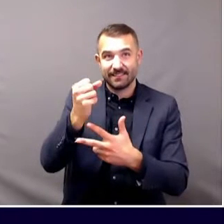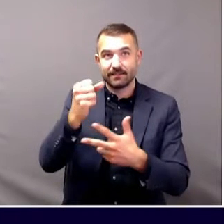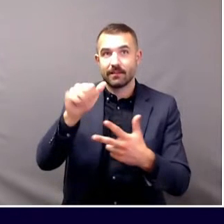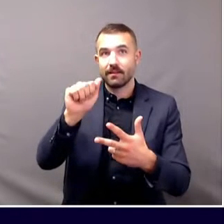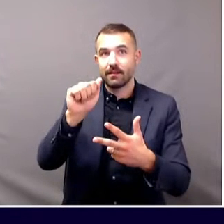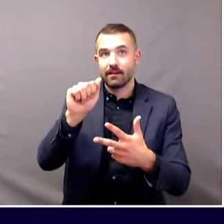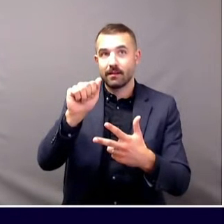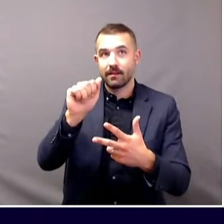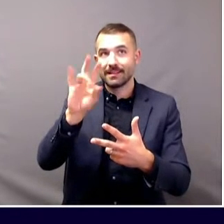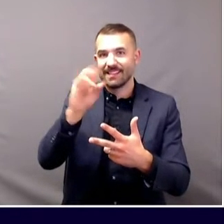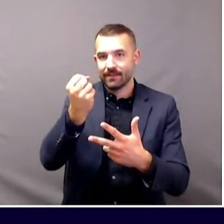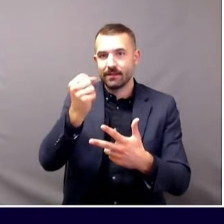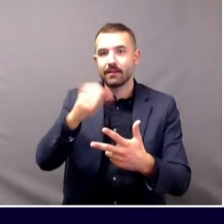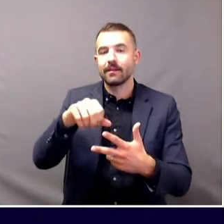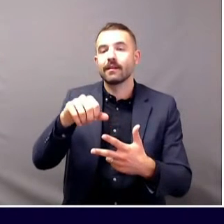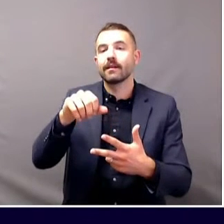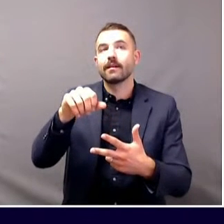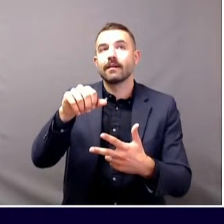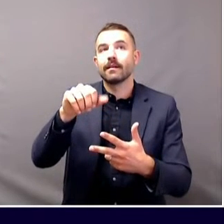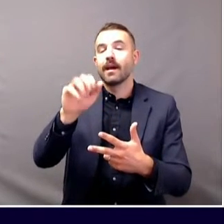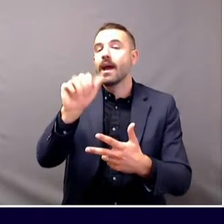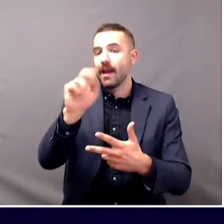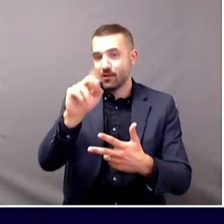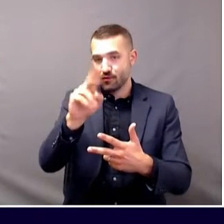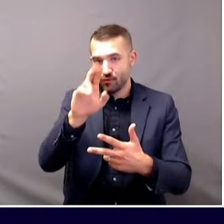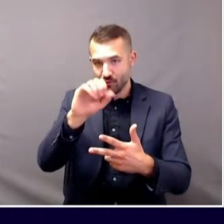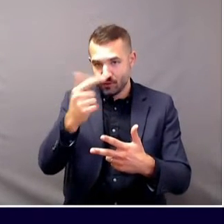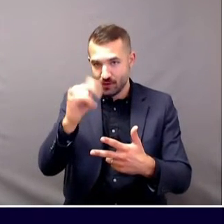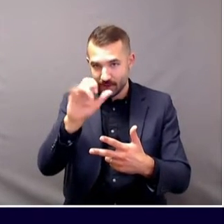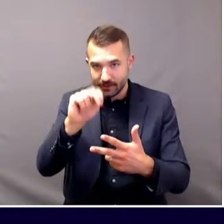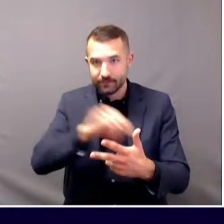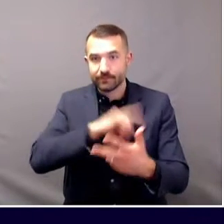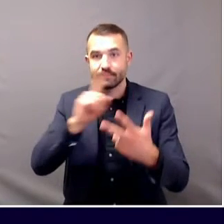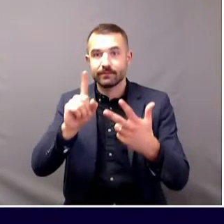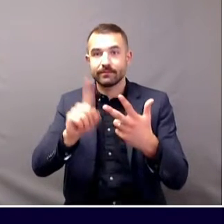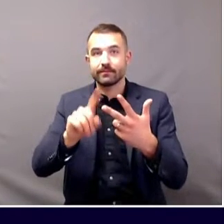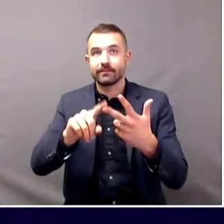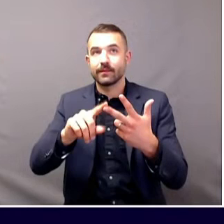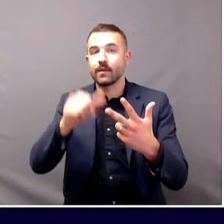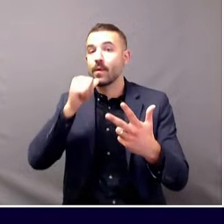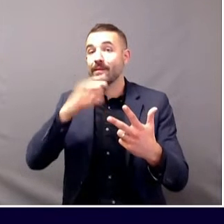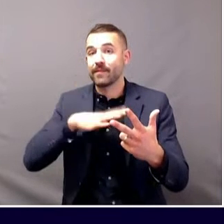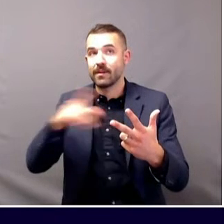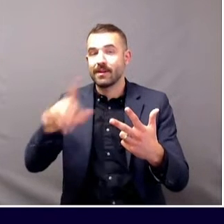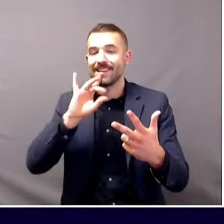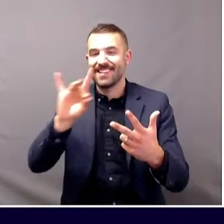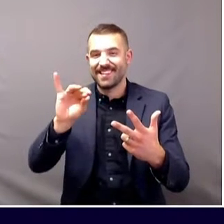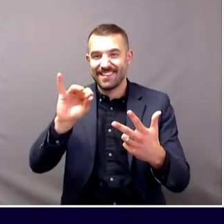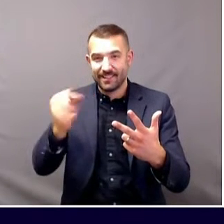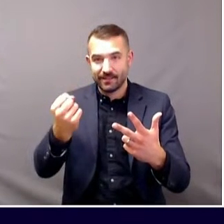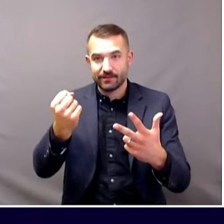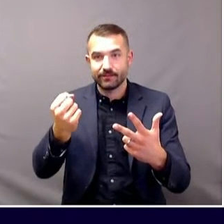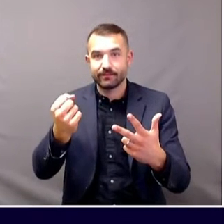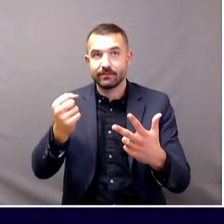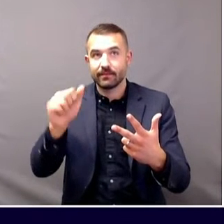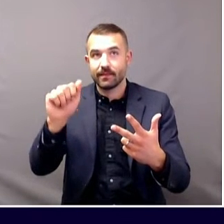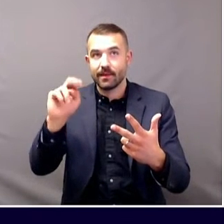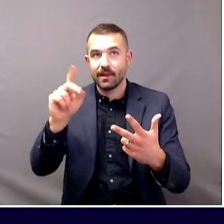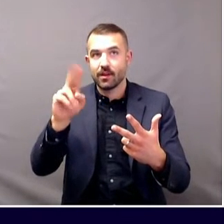And the third was a woman in her 80s, also from Androscoggin County. Their deaths mark